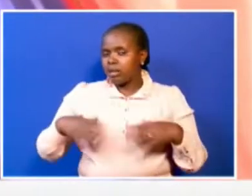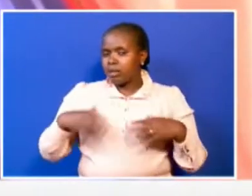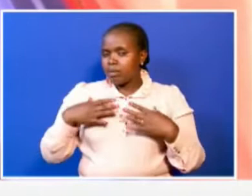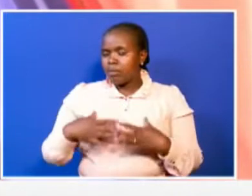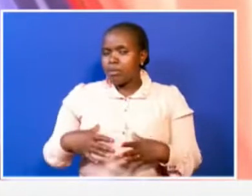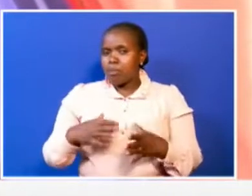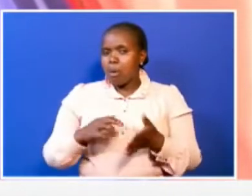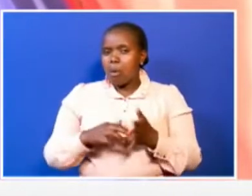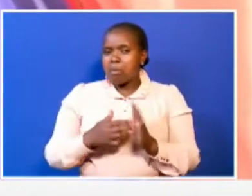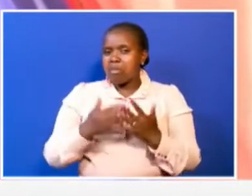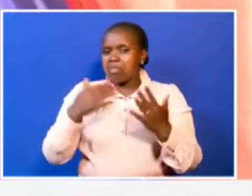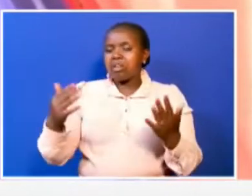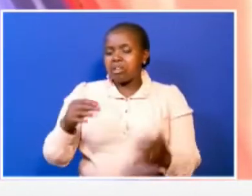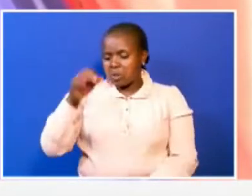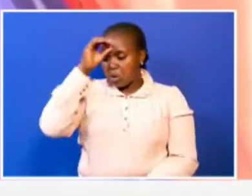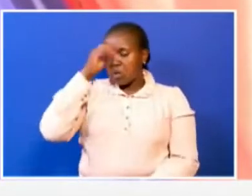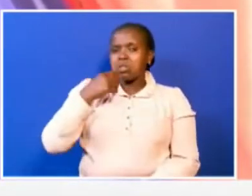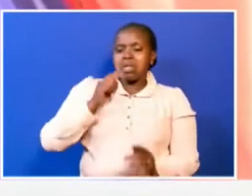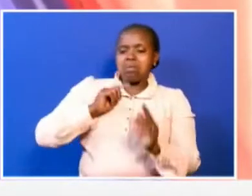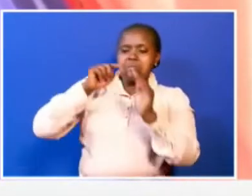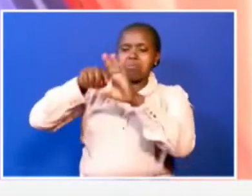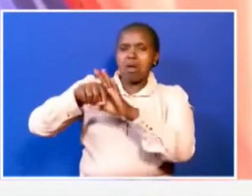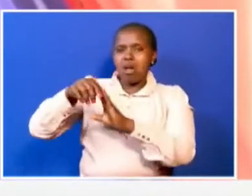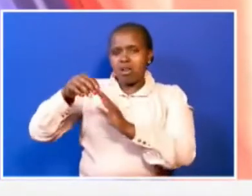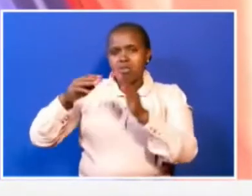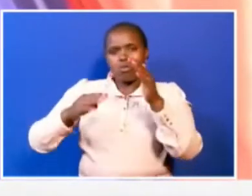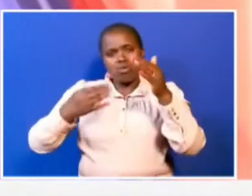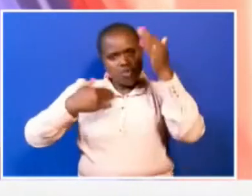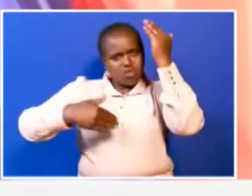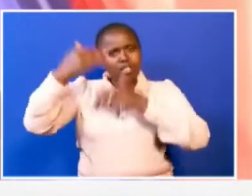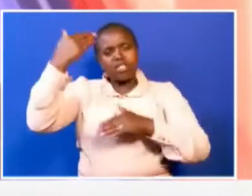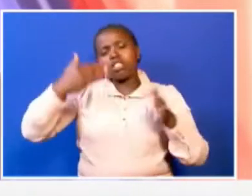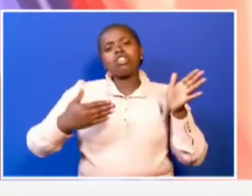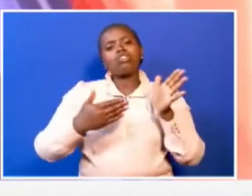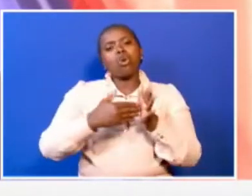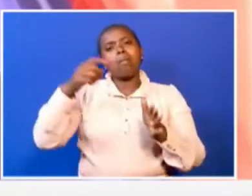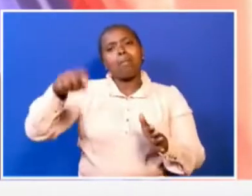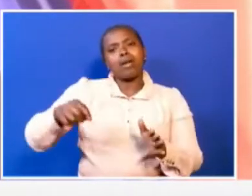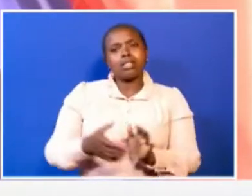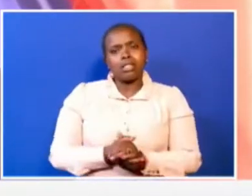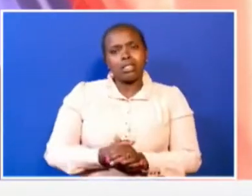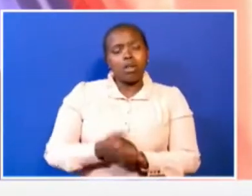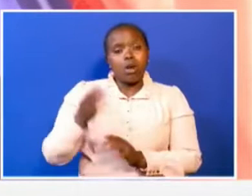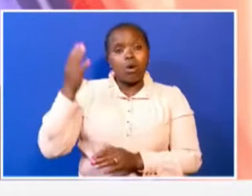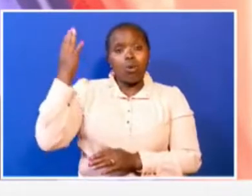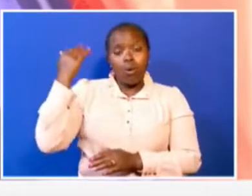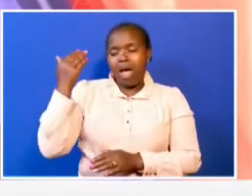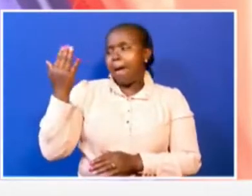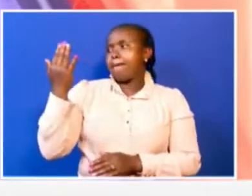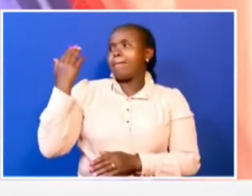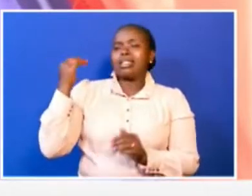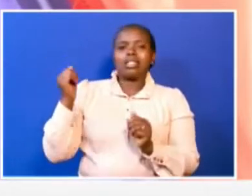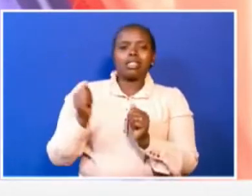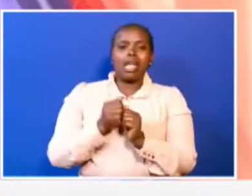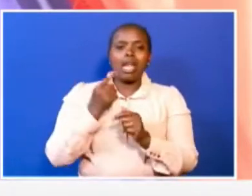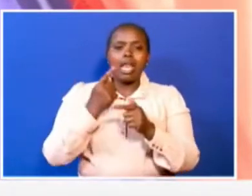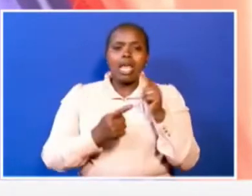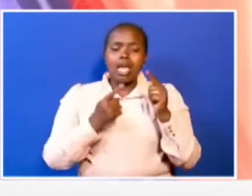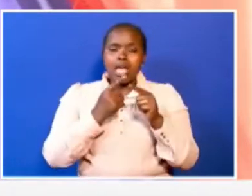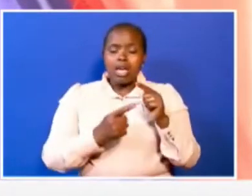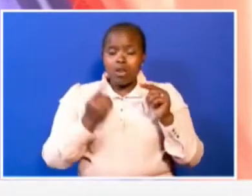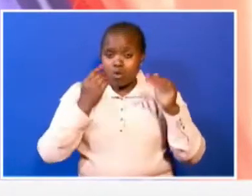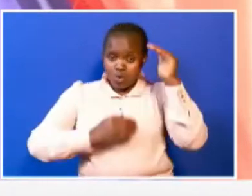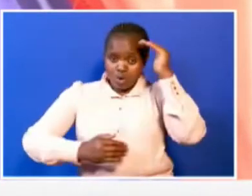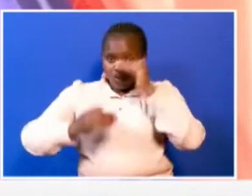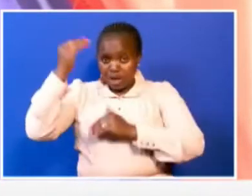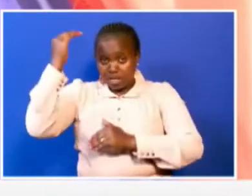this nonsense of going to the university must stop. It doesn't make sense. Because for the past 10 years, universities